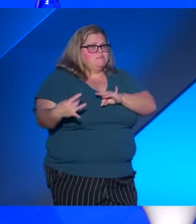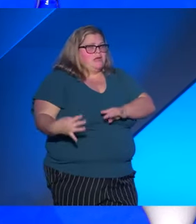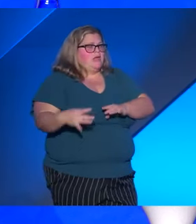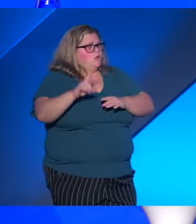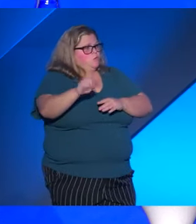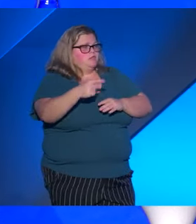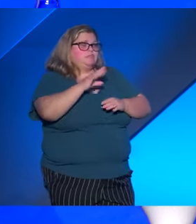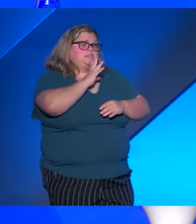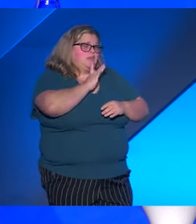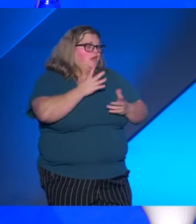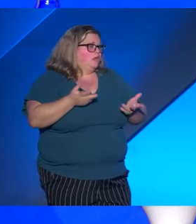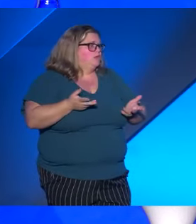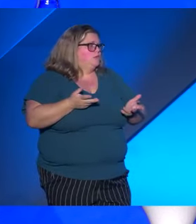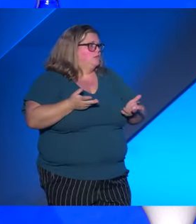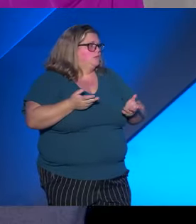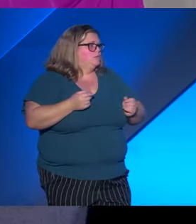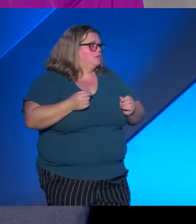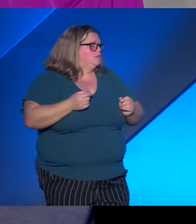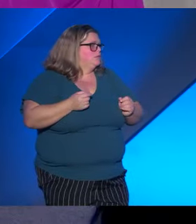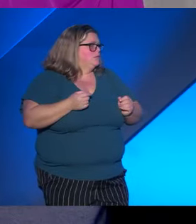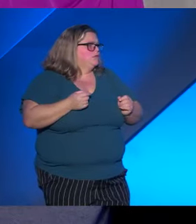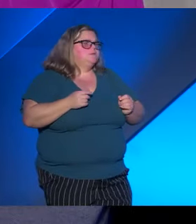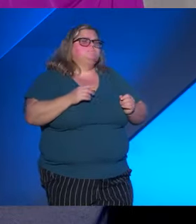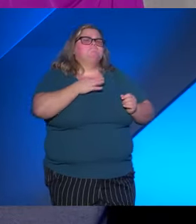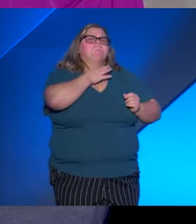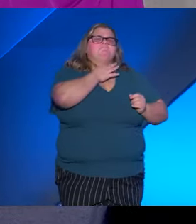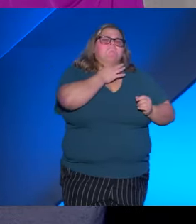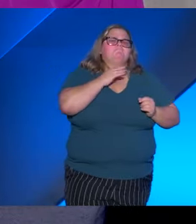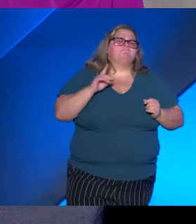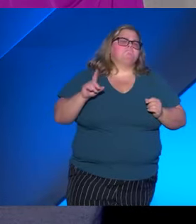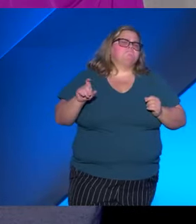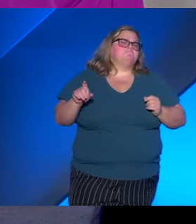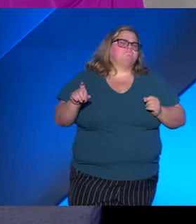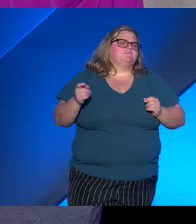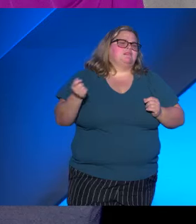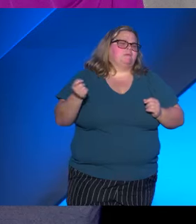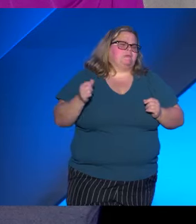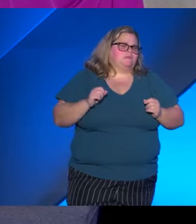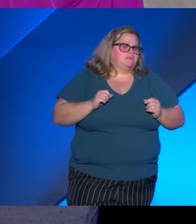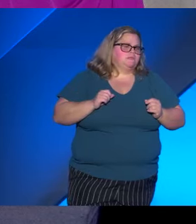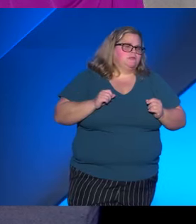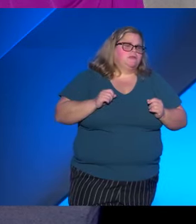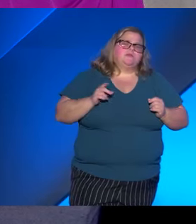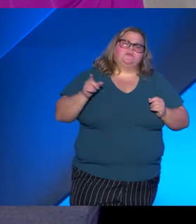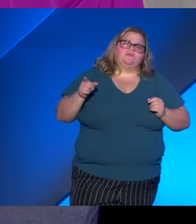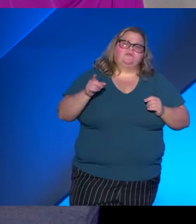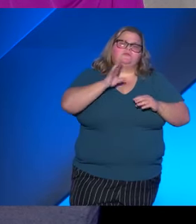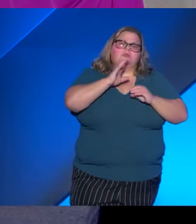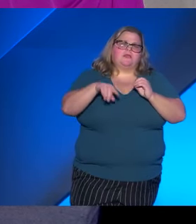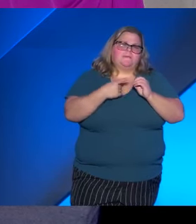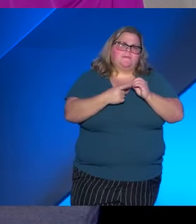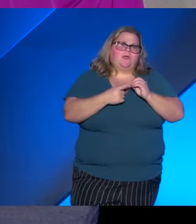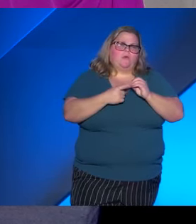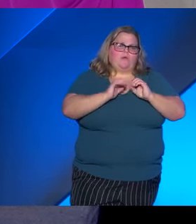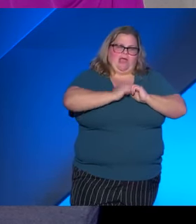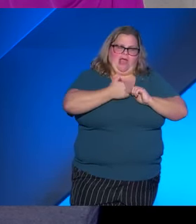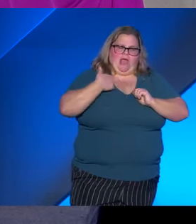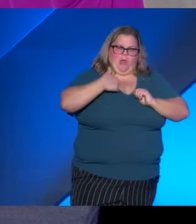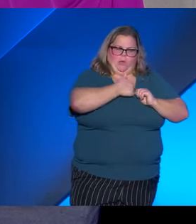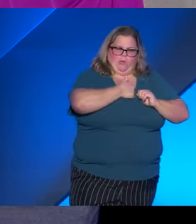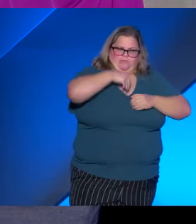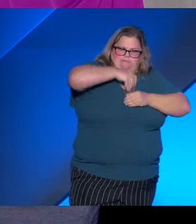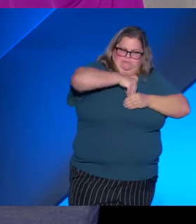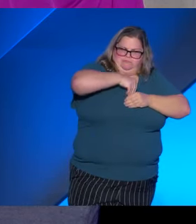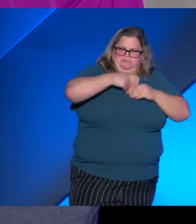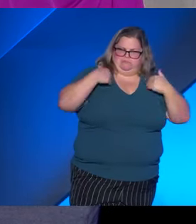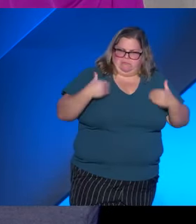be said? Can I probe a little bit? You talked about how we're wired kind of